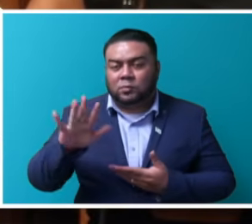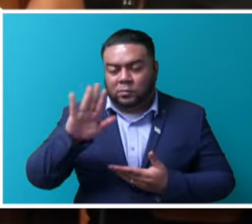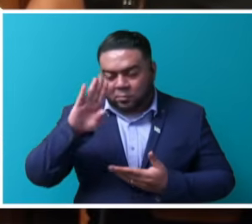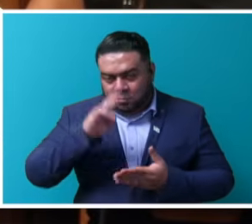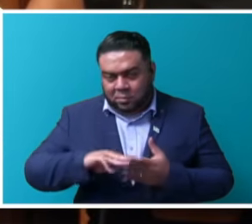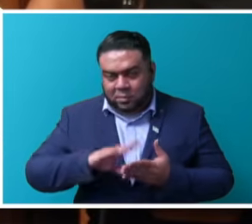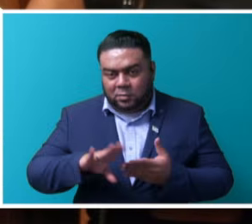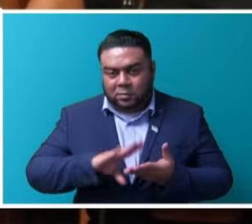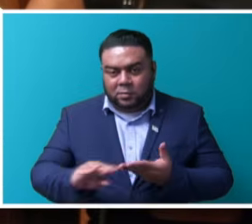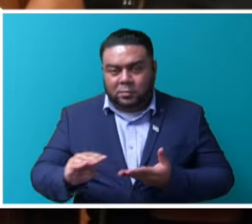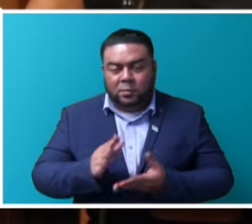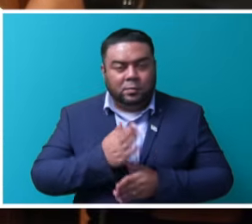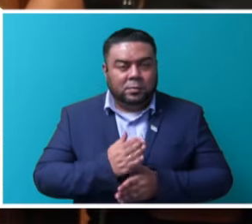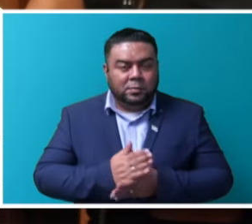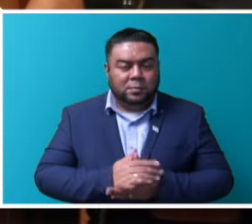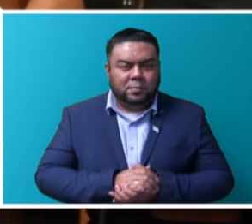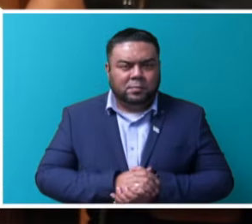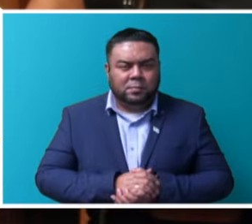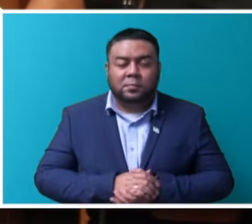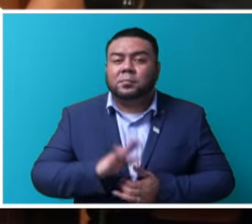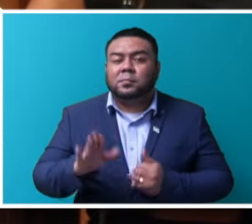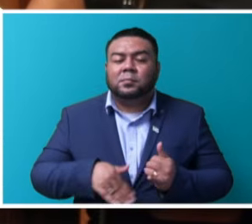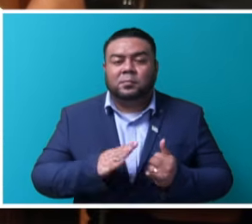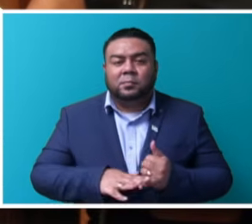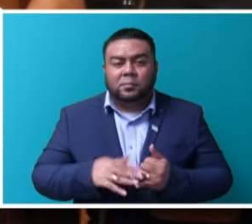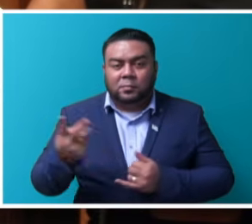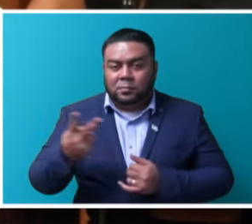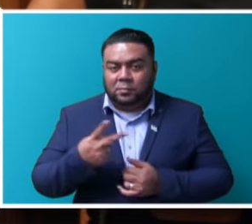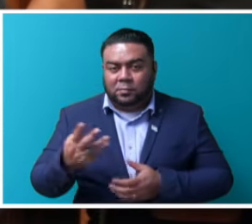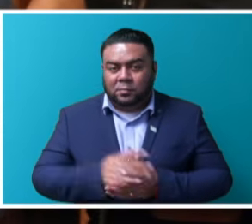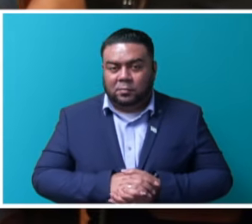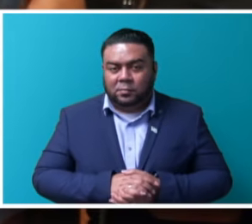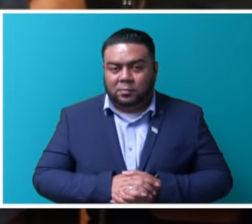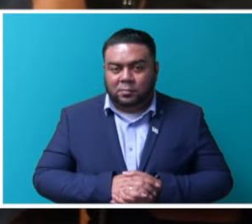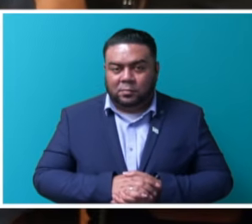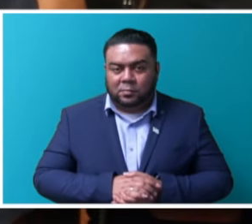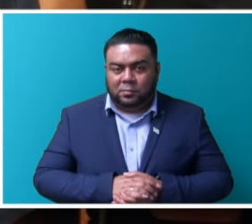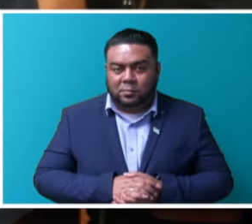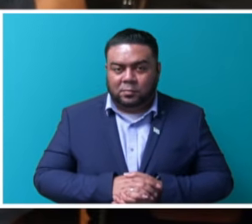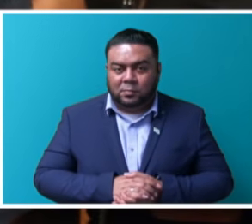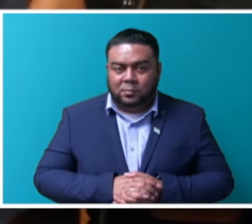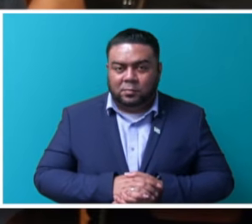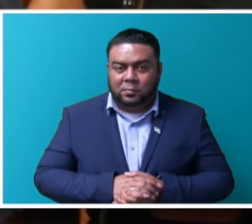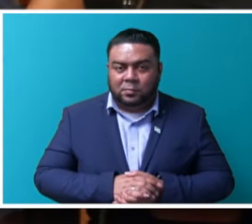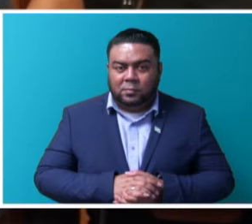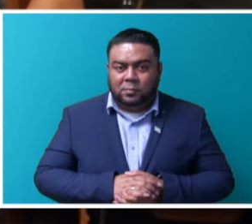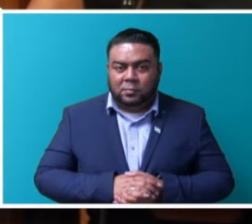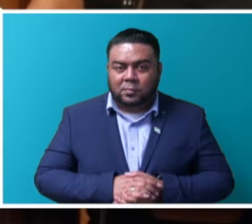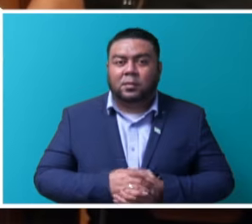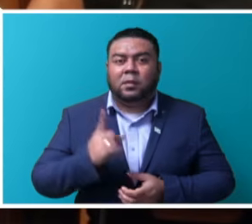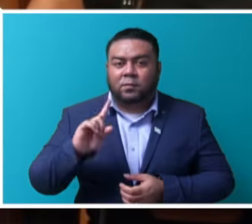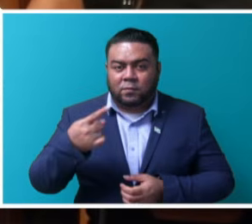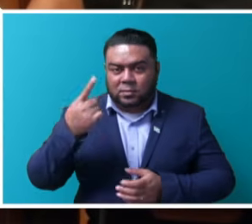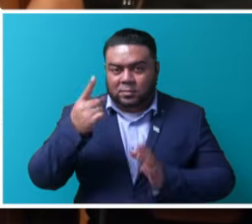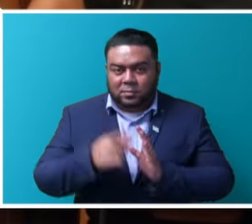cater for workers' compensation, final settlement for the Botukola gold mine strike workers, and for the first